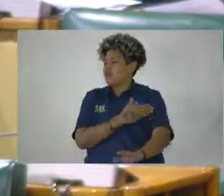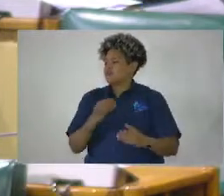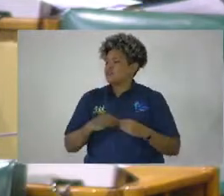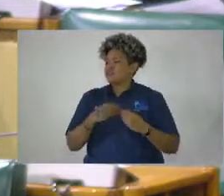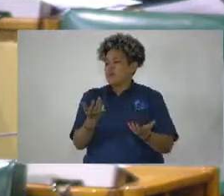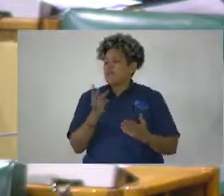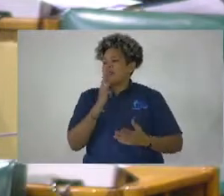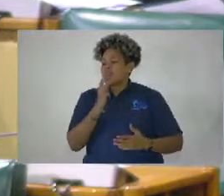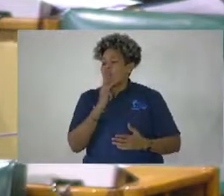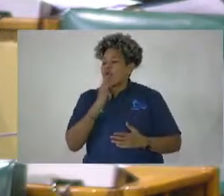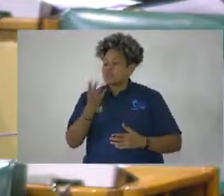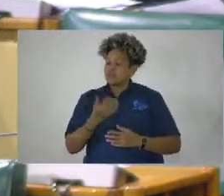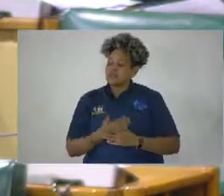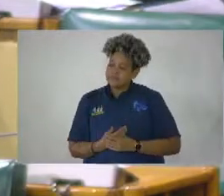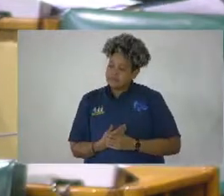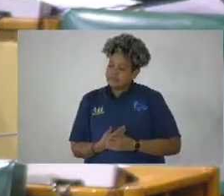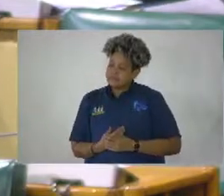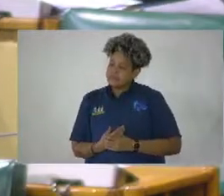water.